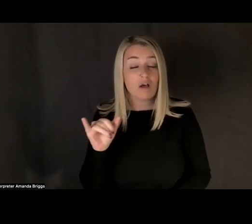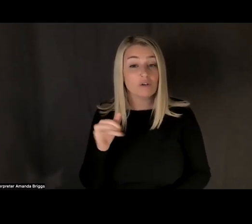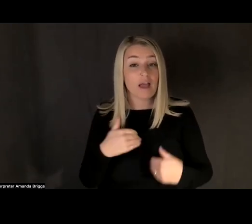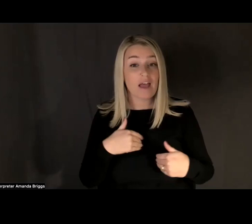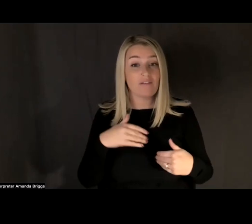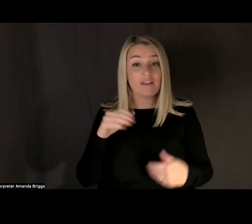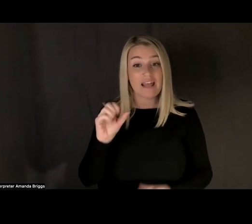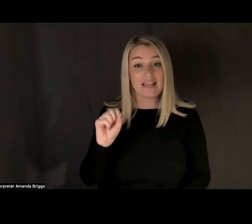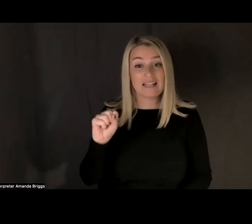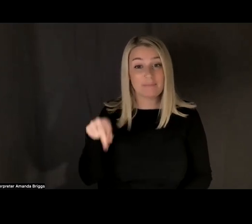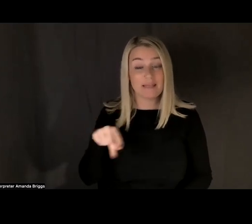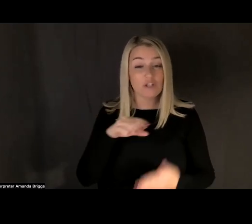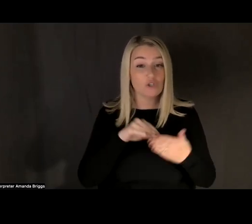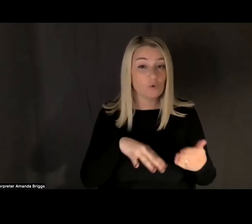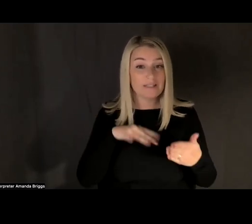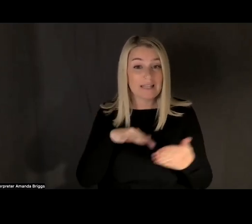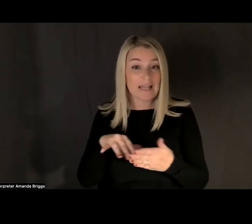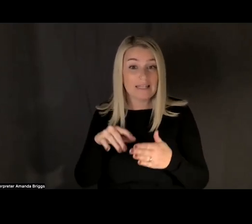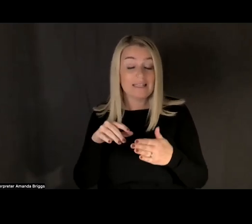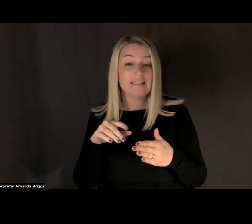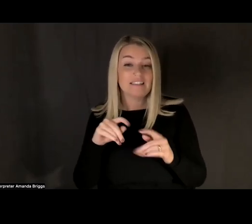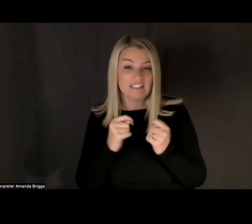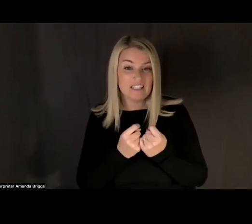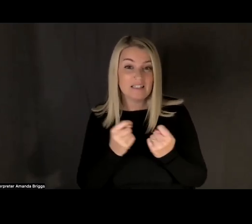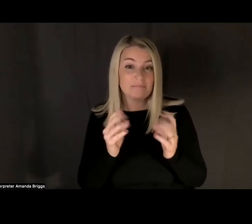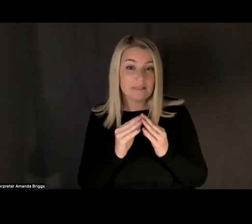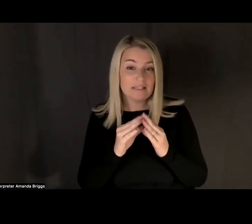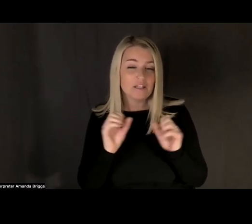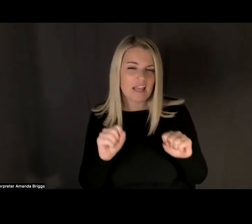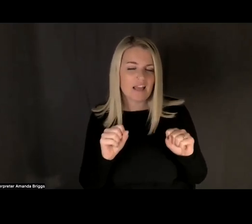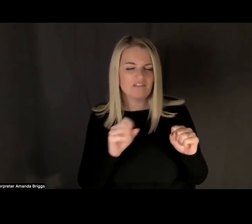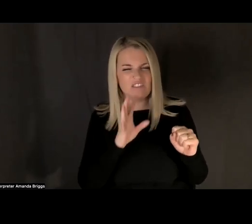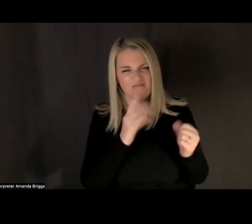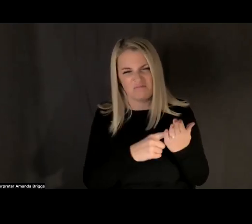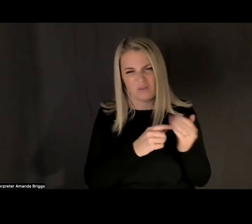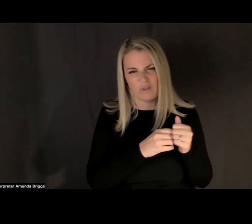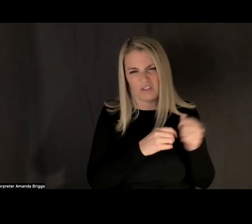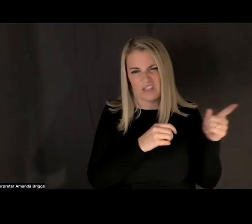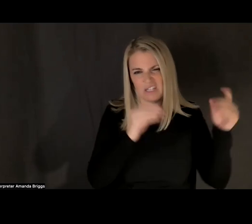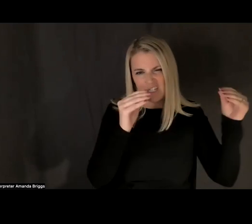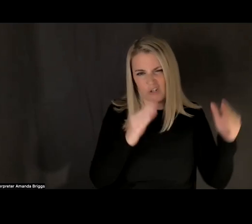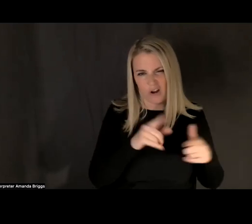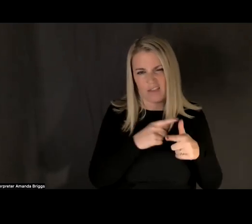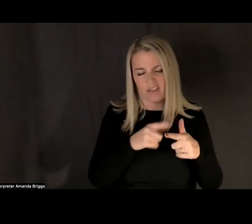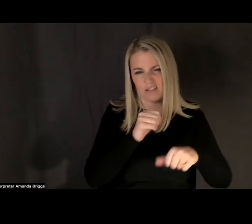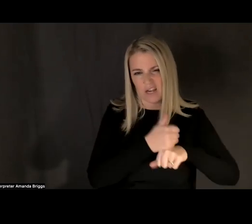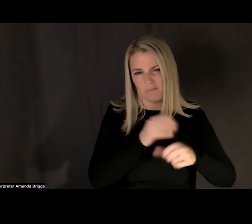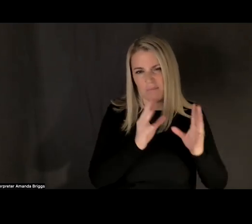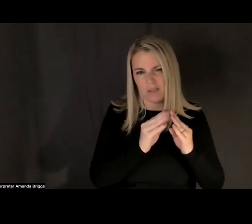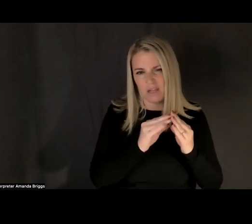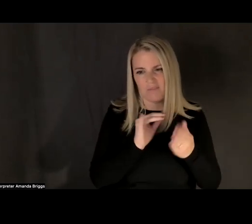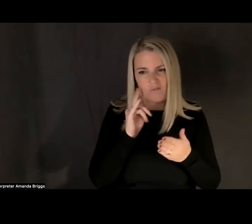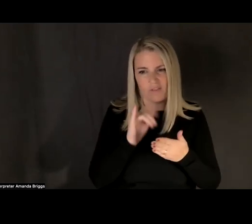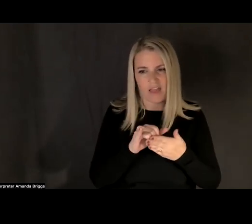team meeting. That's usually something you would discuss with your child's teacher, and they would schedule that for you. But those are all ways that